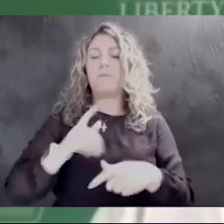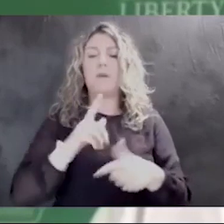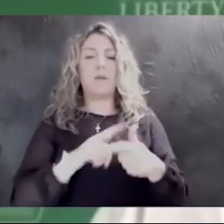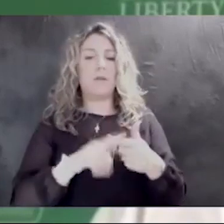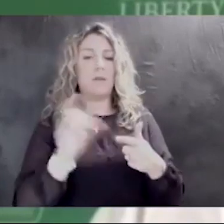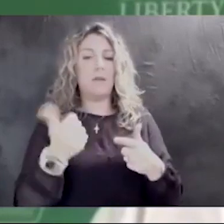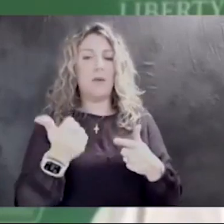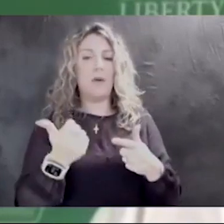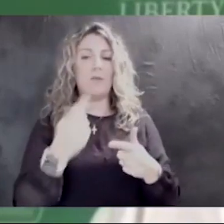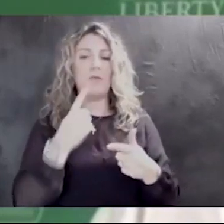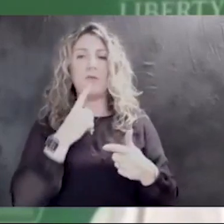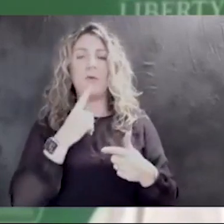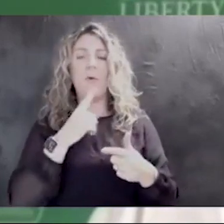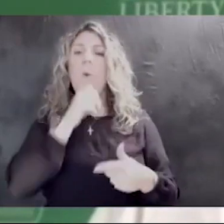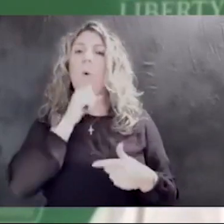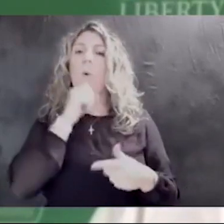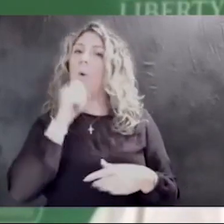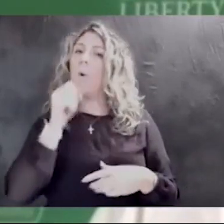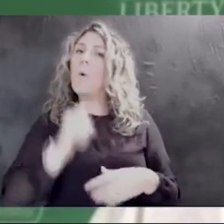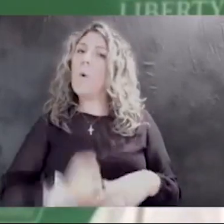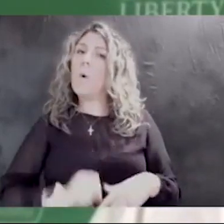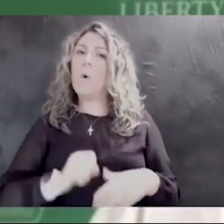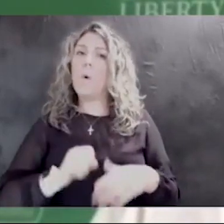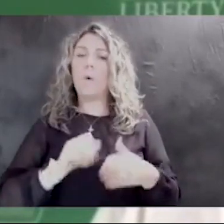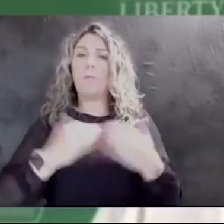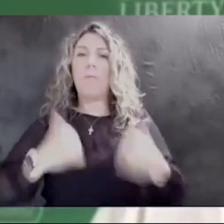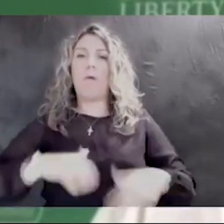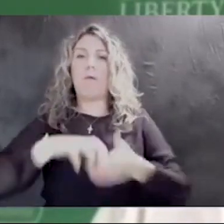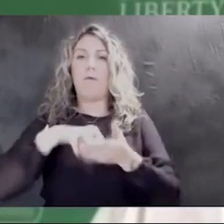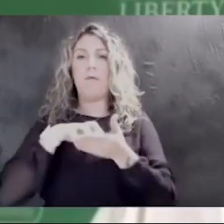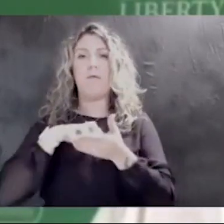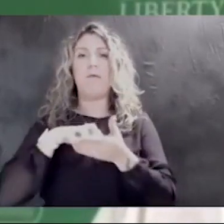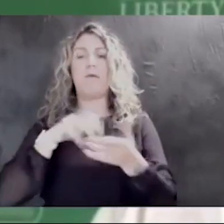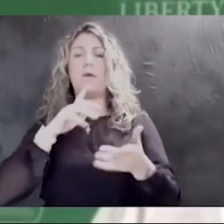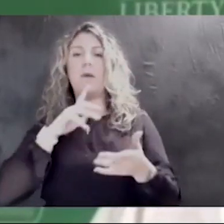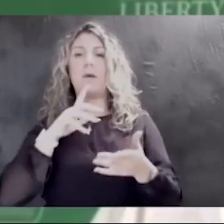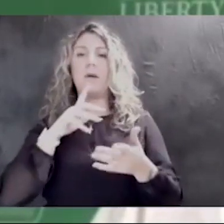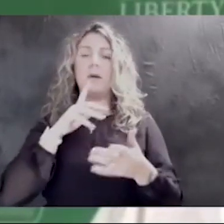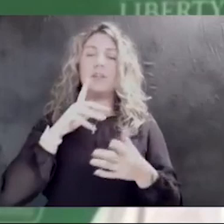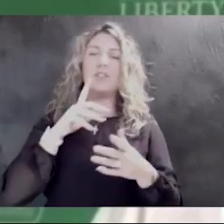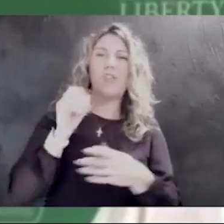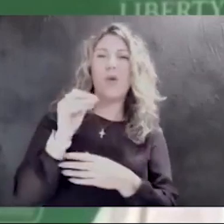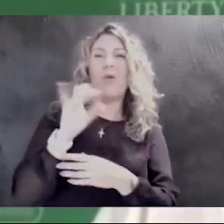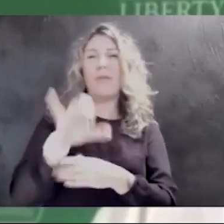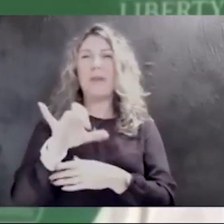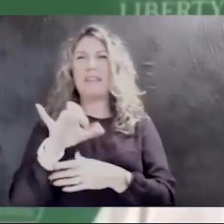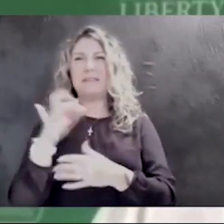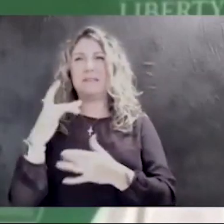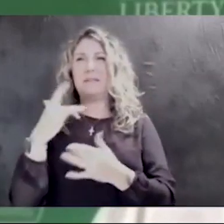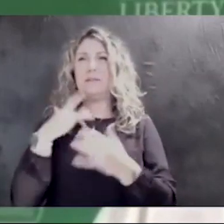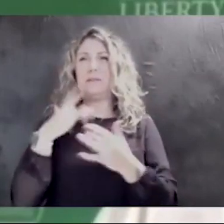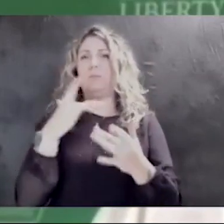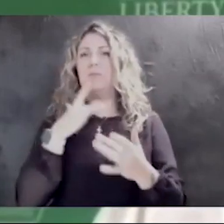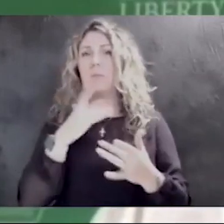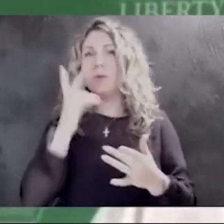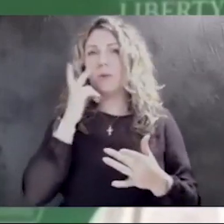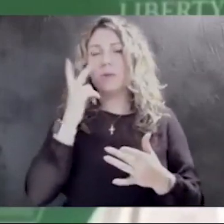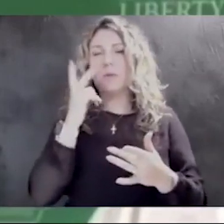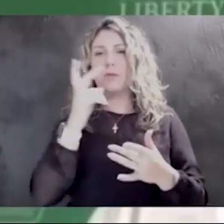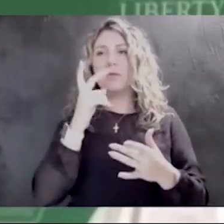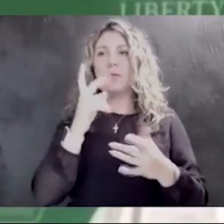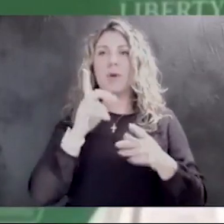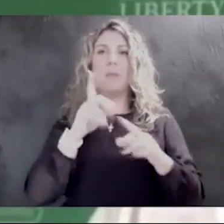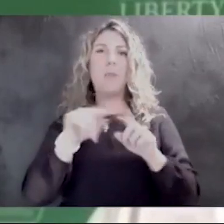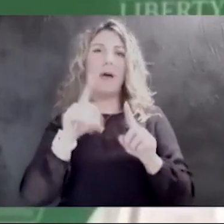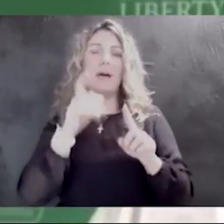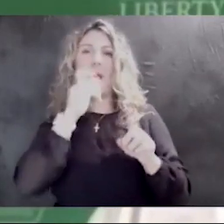is very elderly, immunocompromised. So that's who we usually see, but they are not terribly ill. They're on the medical floors,